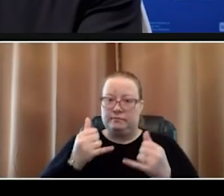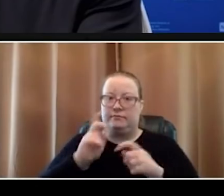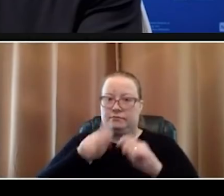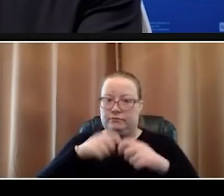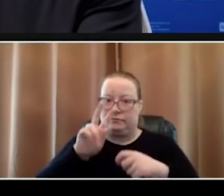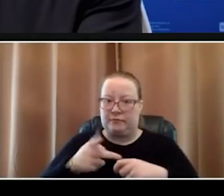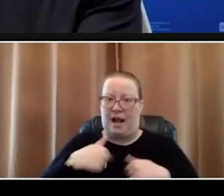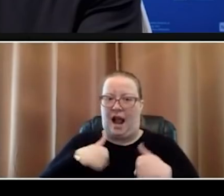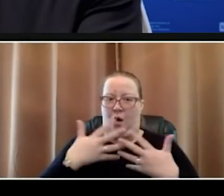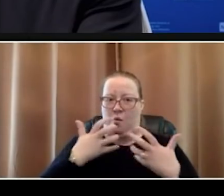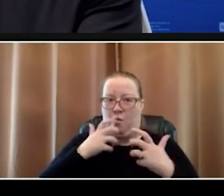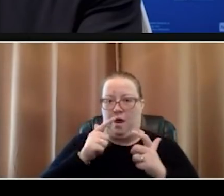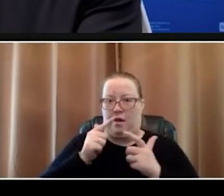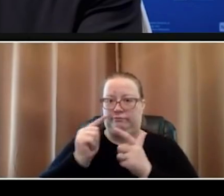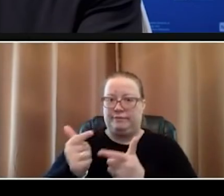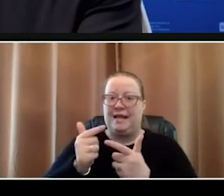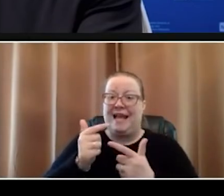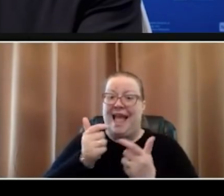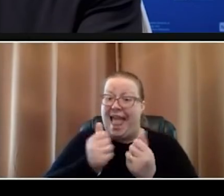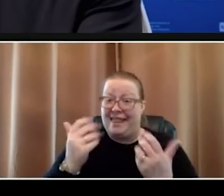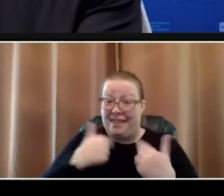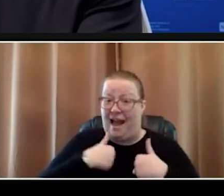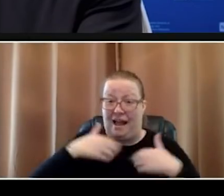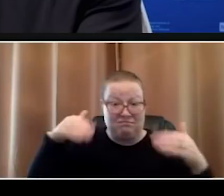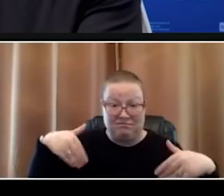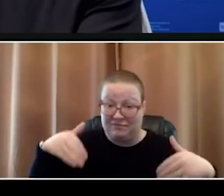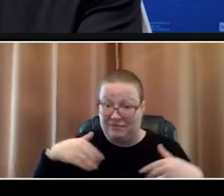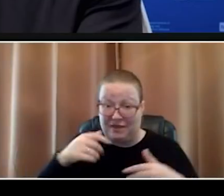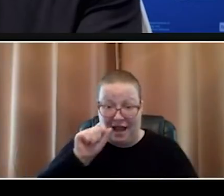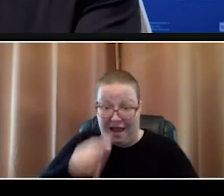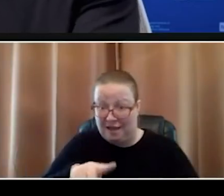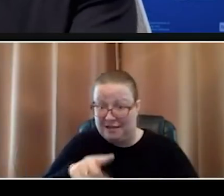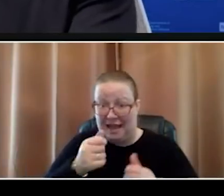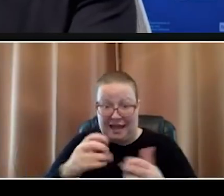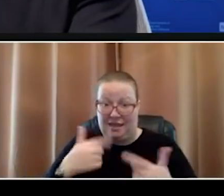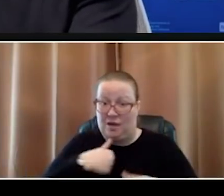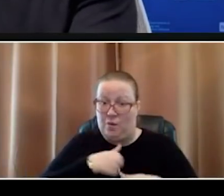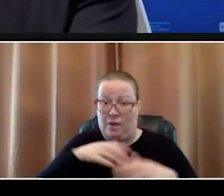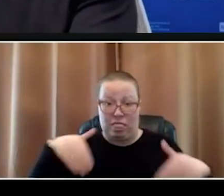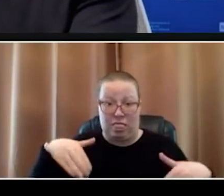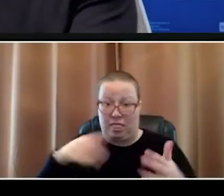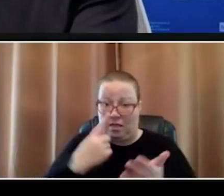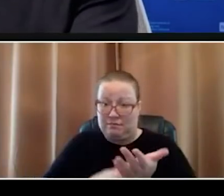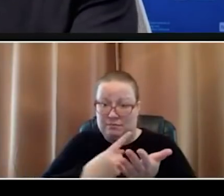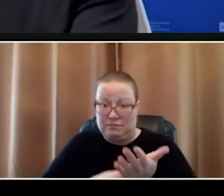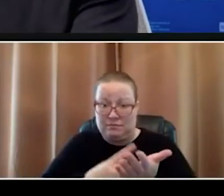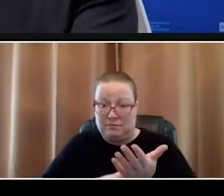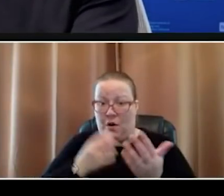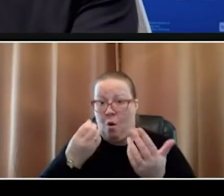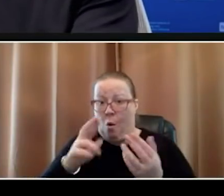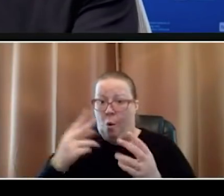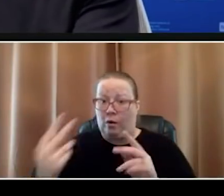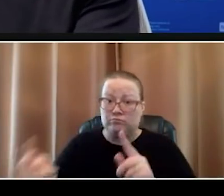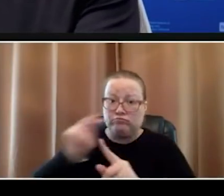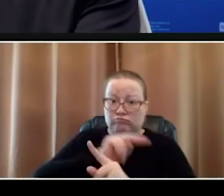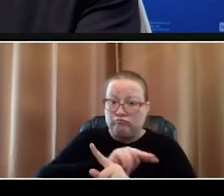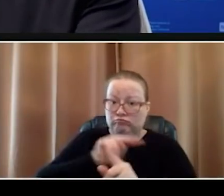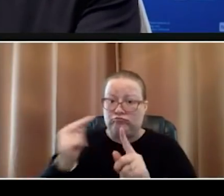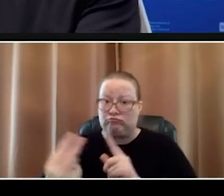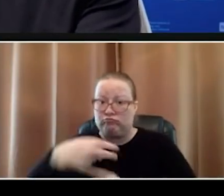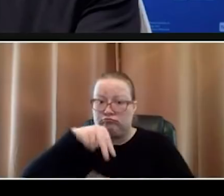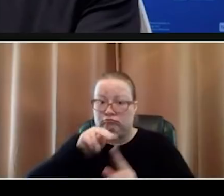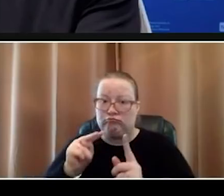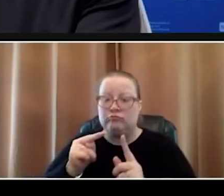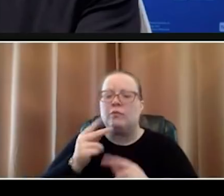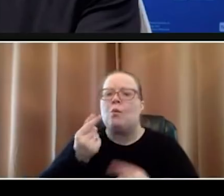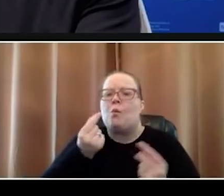Are there things that I haven't asked, that we haven't covered, that we haven't examined from different angles, that are important